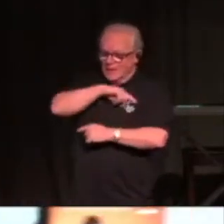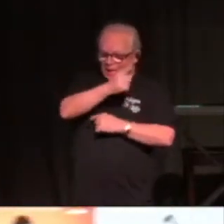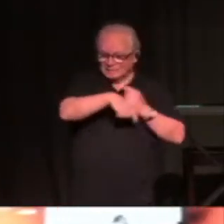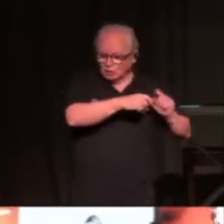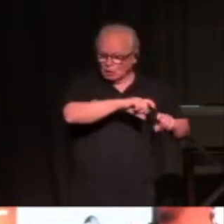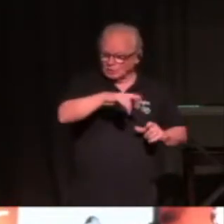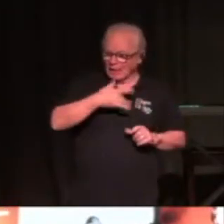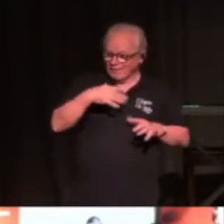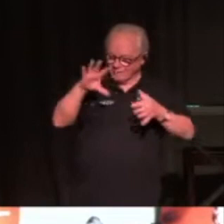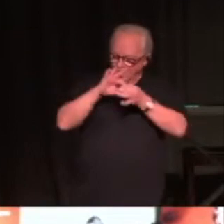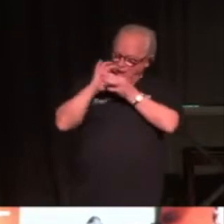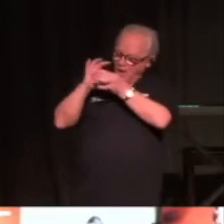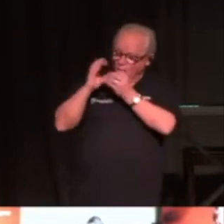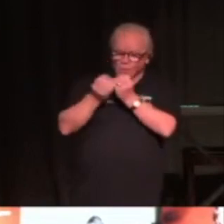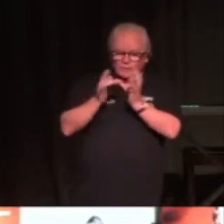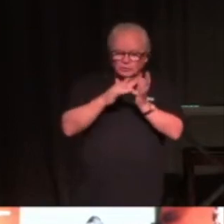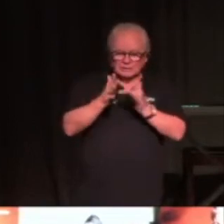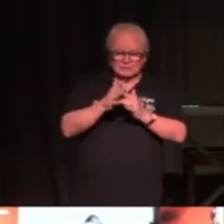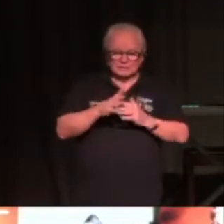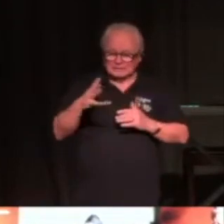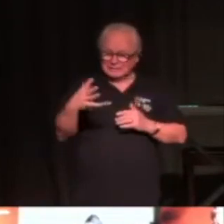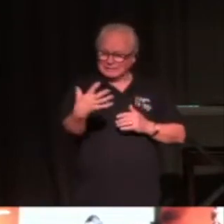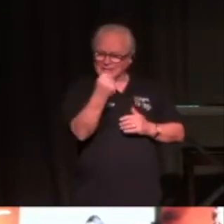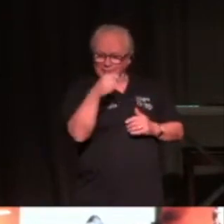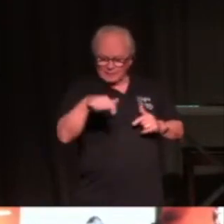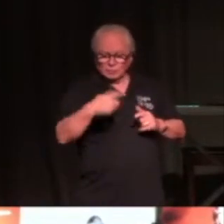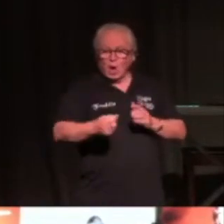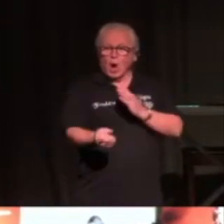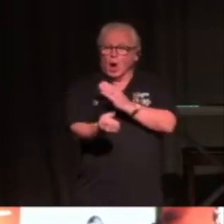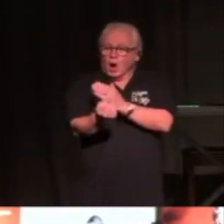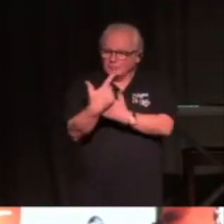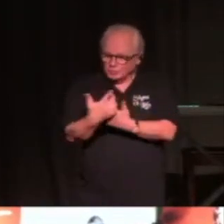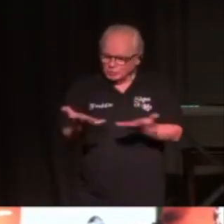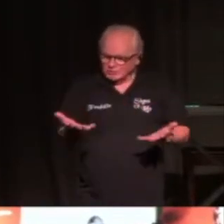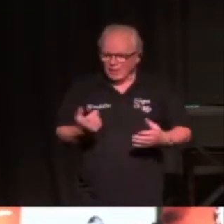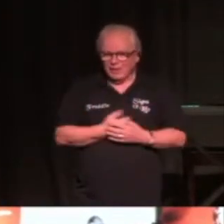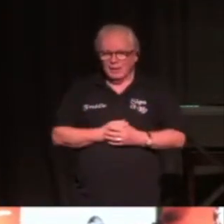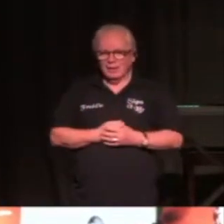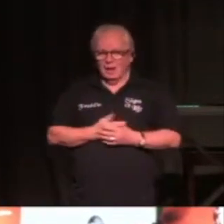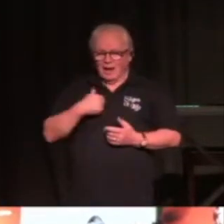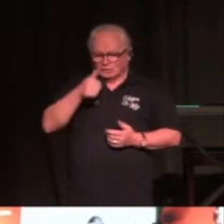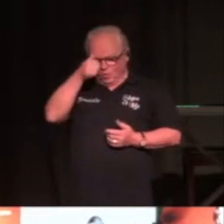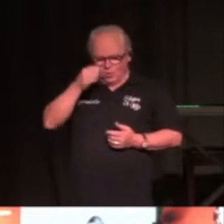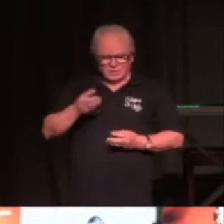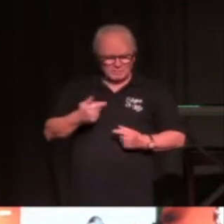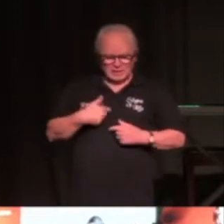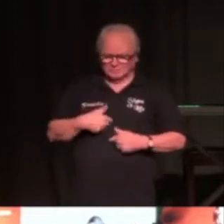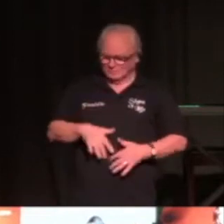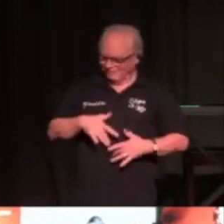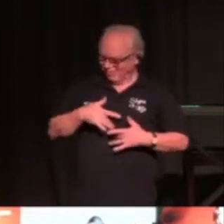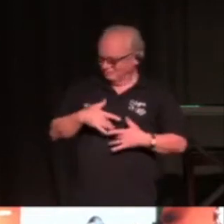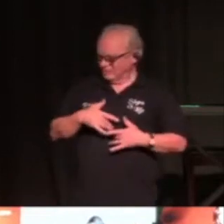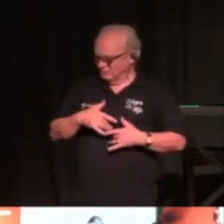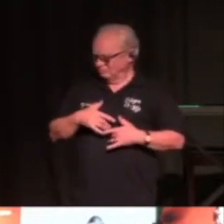of this. Take this wee opportunity. And understand, sometimes the only thing we need and have to hold on to